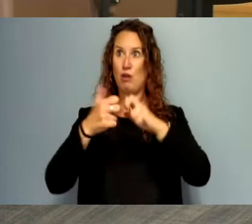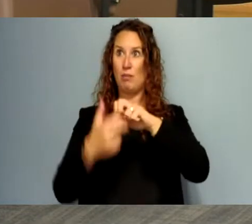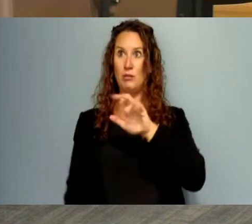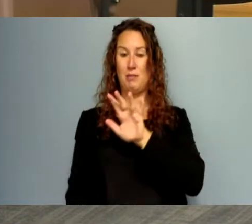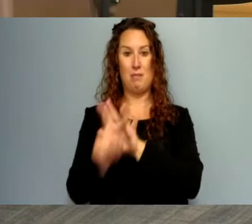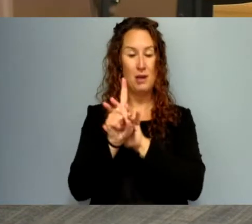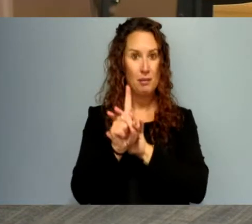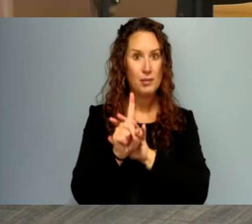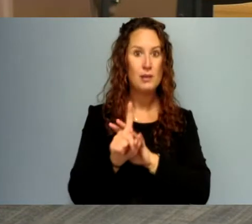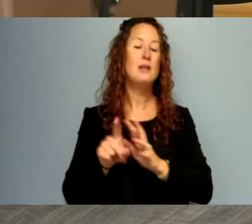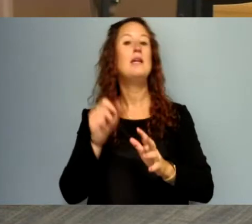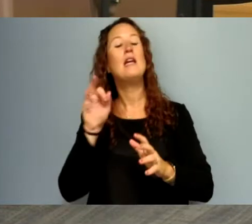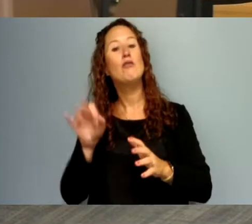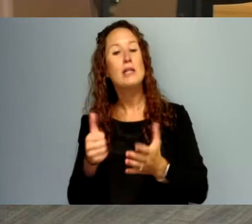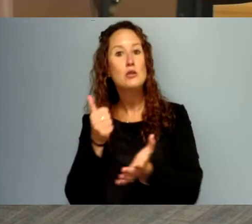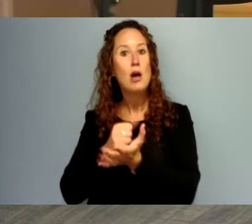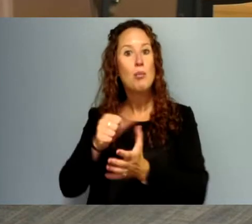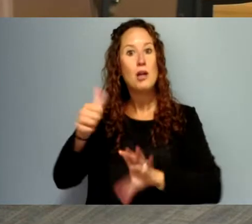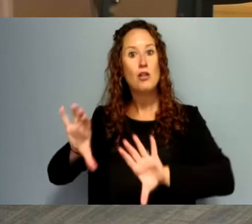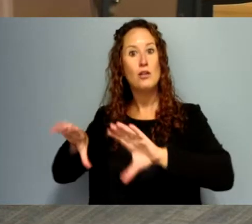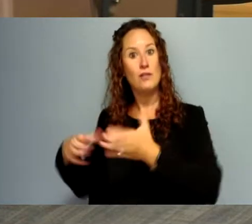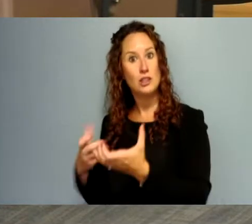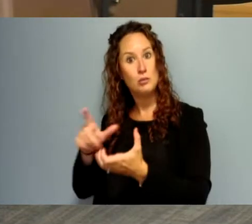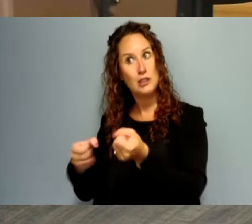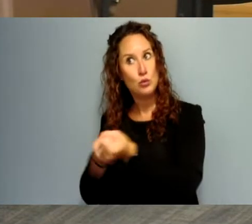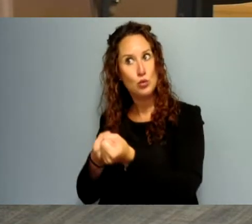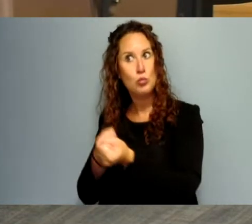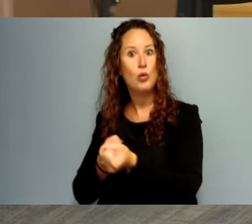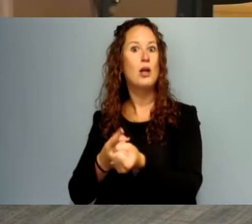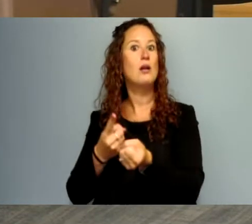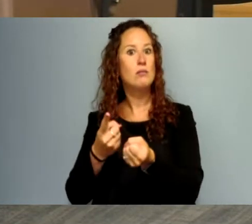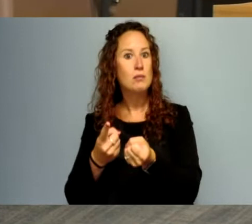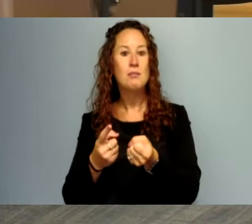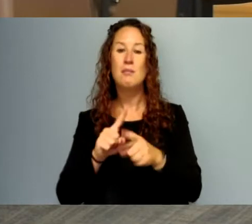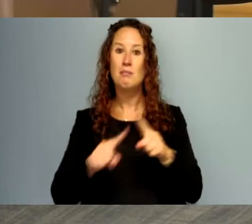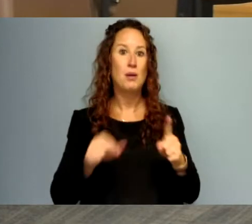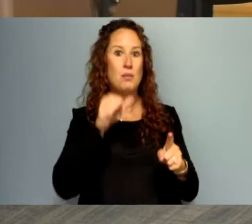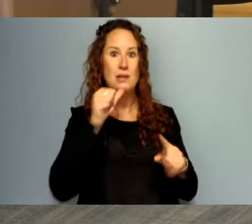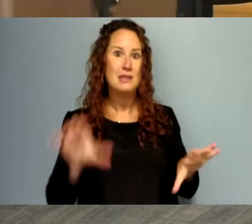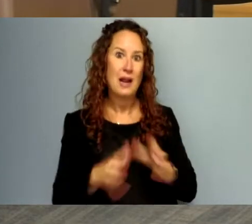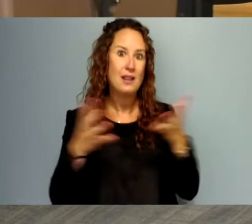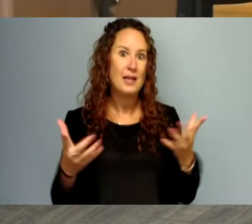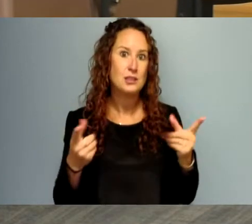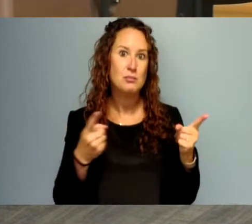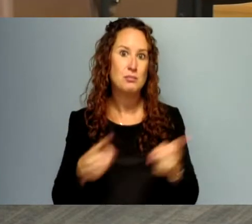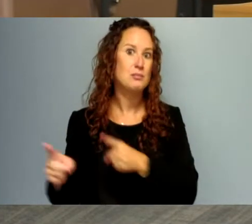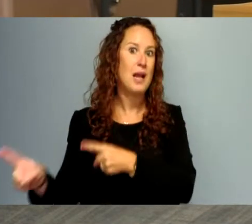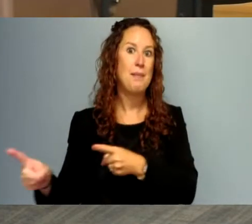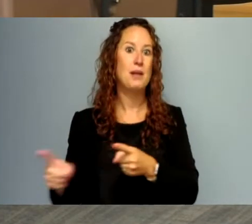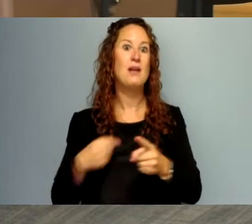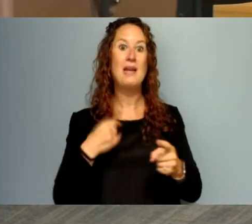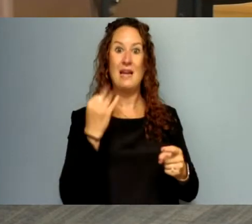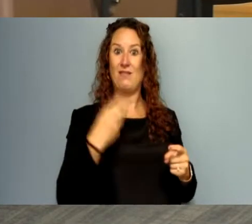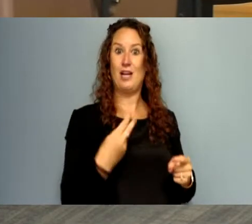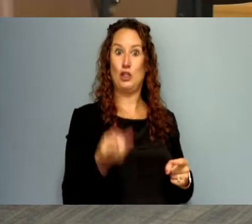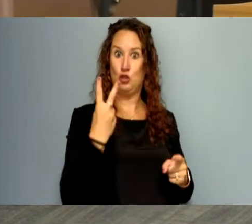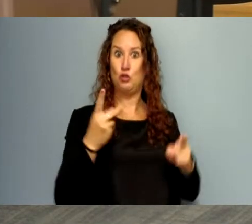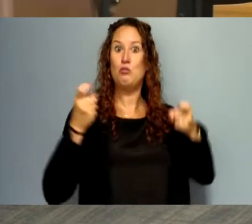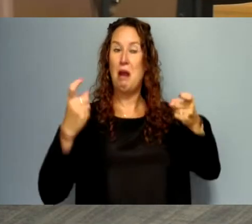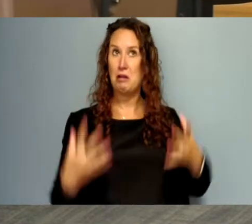help one of the divisions that we support. We haven't really been able to do a lot with that. And if I had 2 managers, one of them would focus